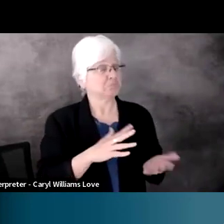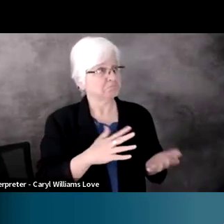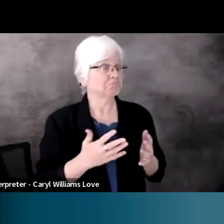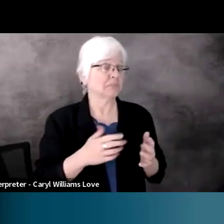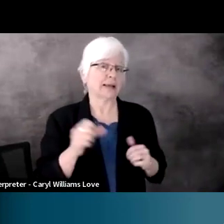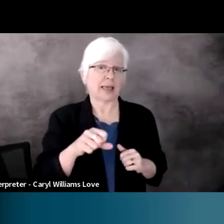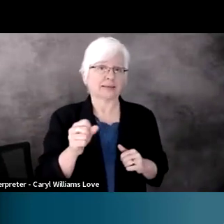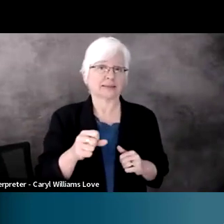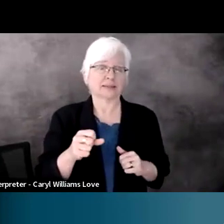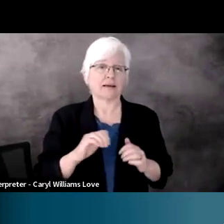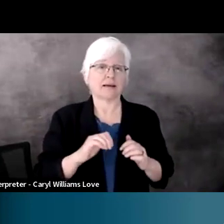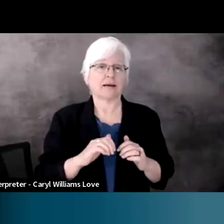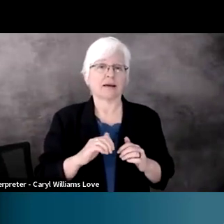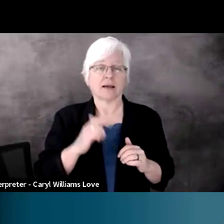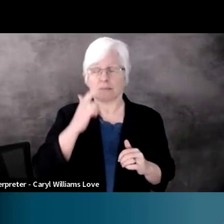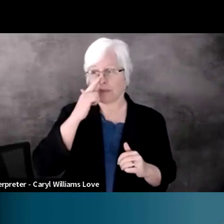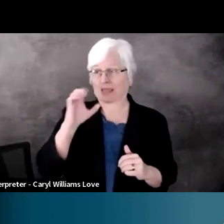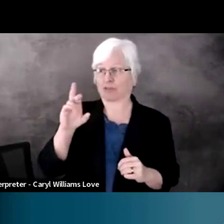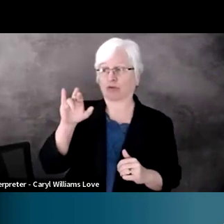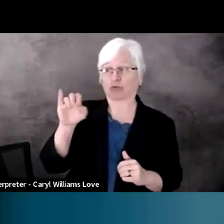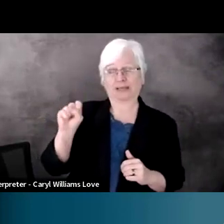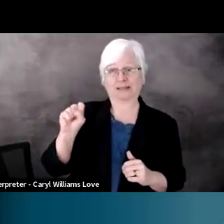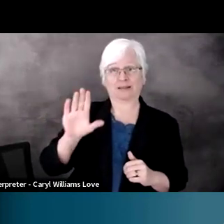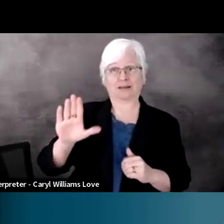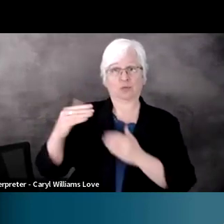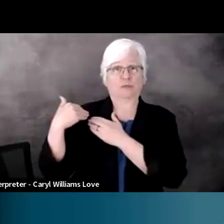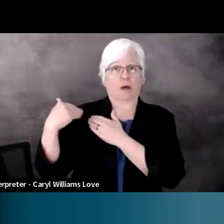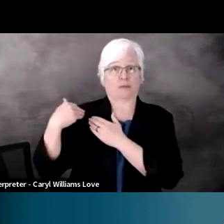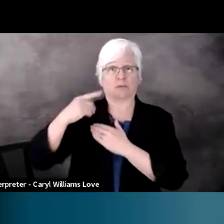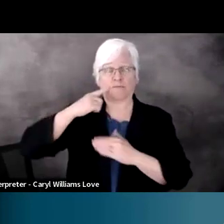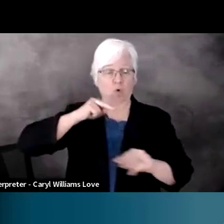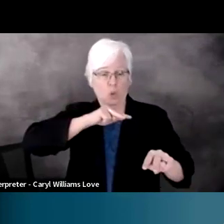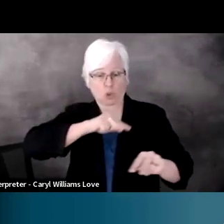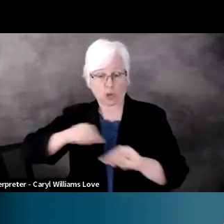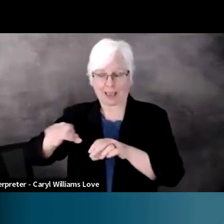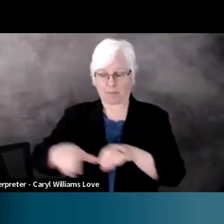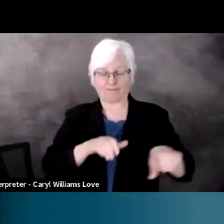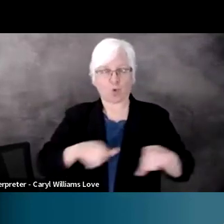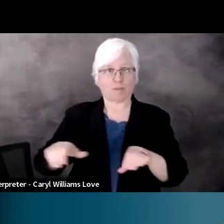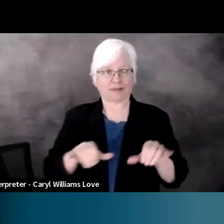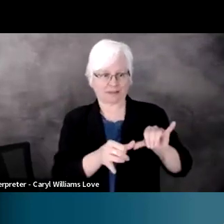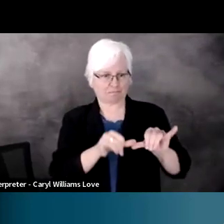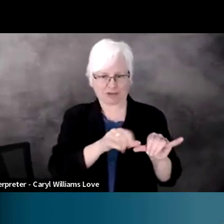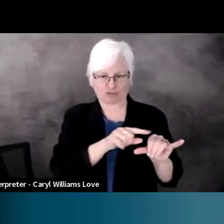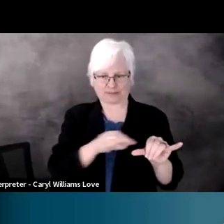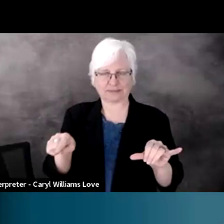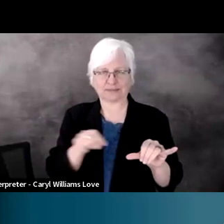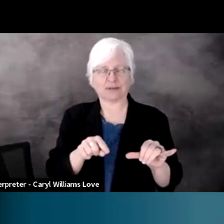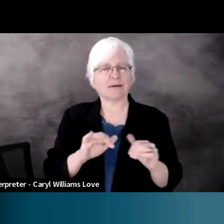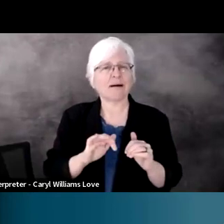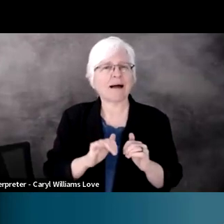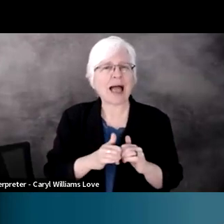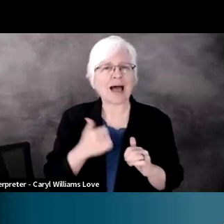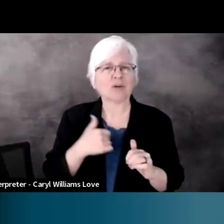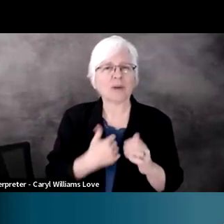we, since the CRIS is tasked with looking at performance metrics, how do we include